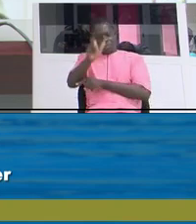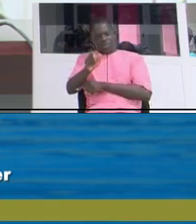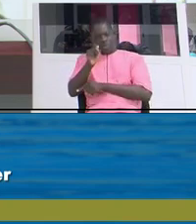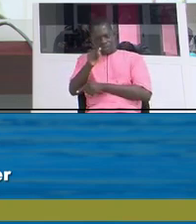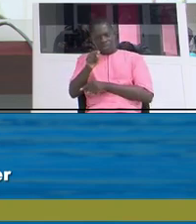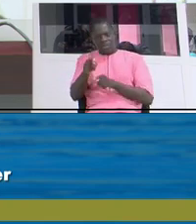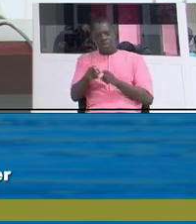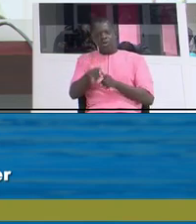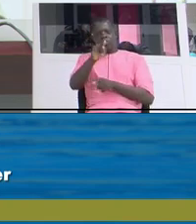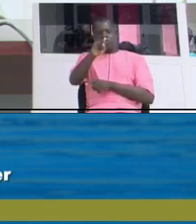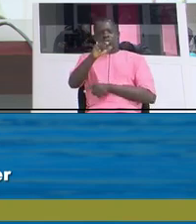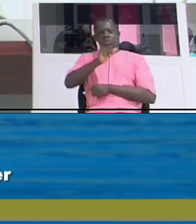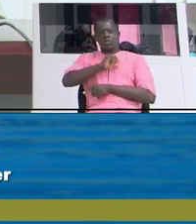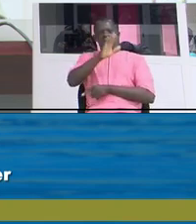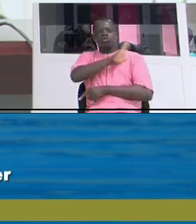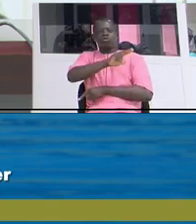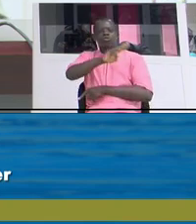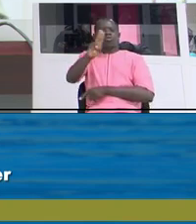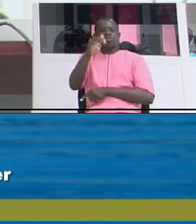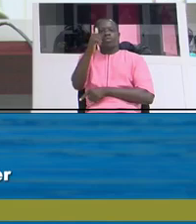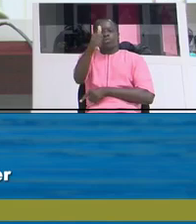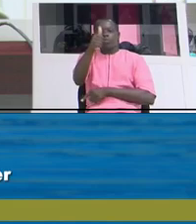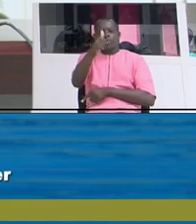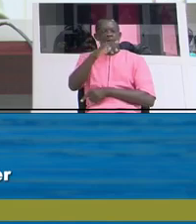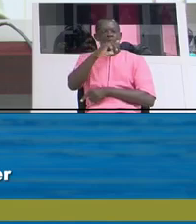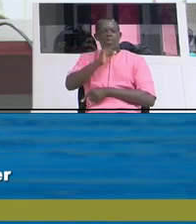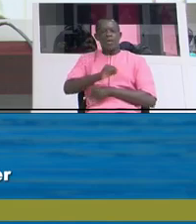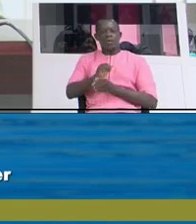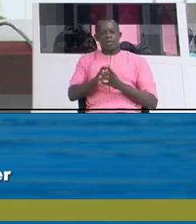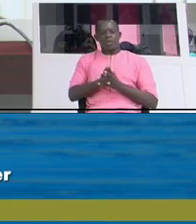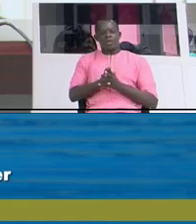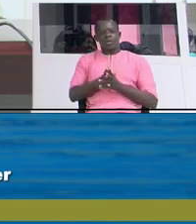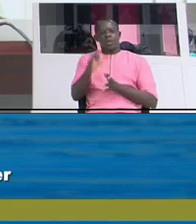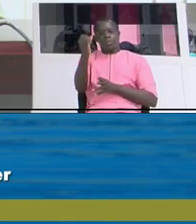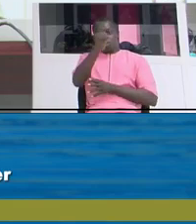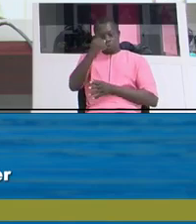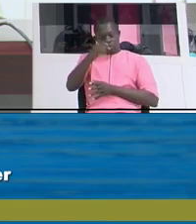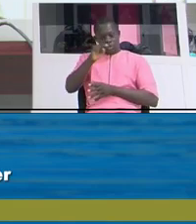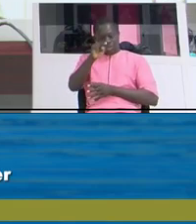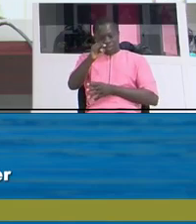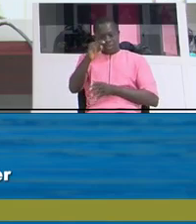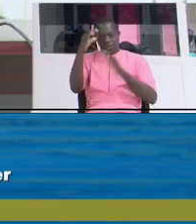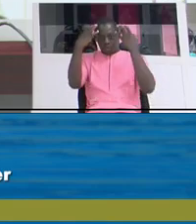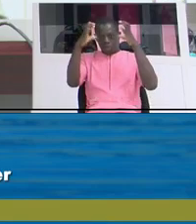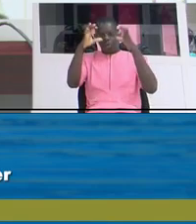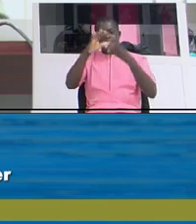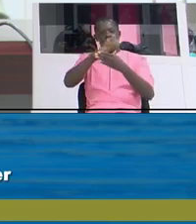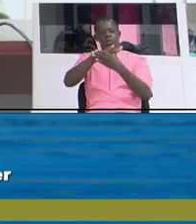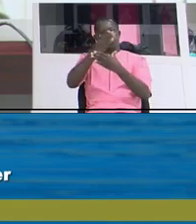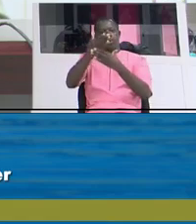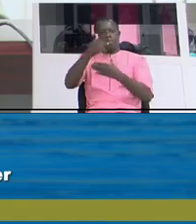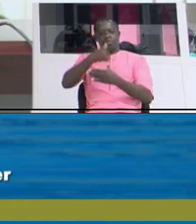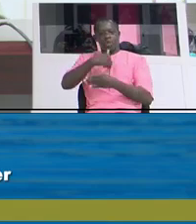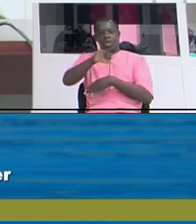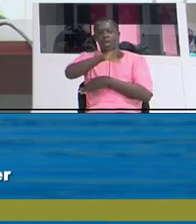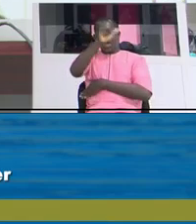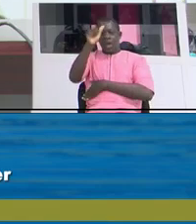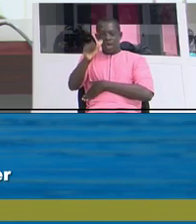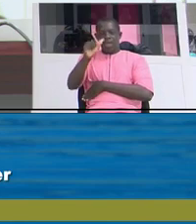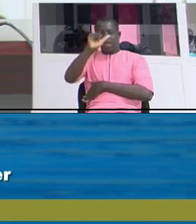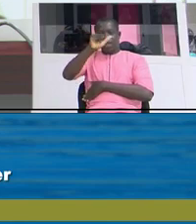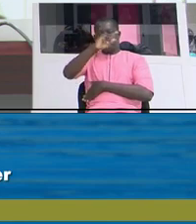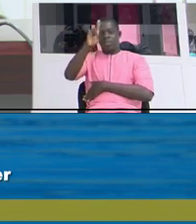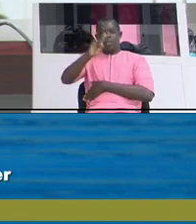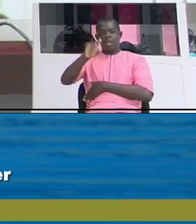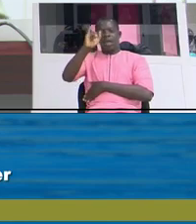mangka mo betodi. You are also not a good man. Because of nteni Assis lenyom problemo. Because this problem between me and Assis. Te close to Yaya lale. You are